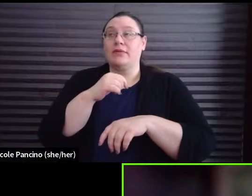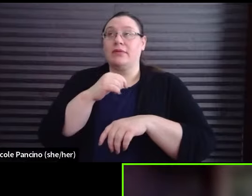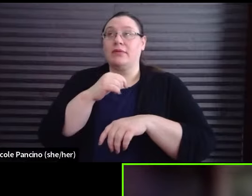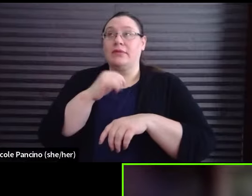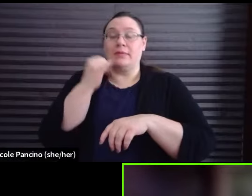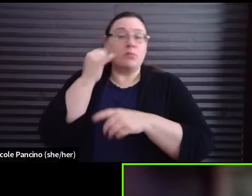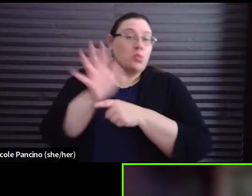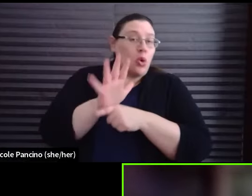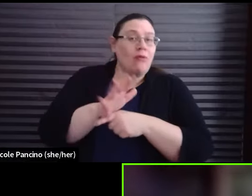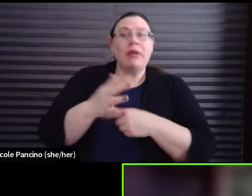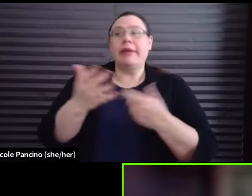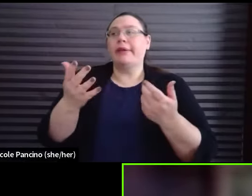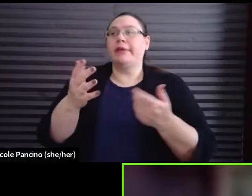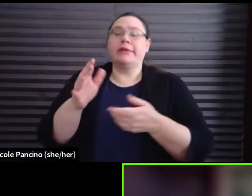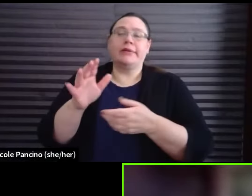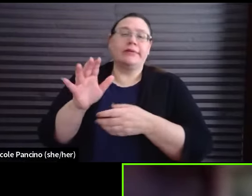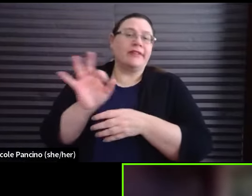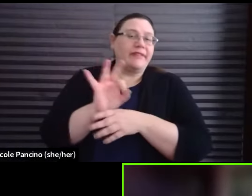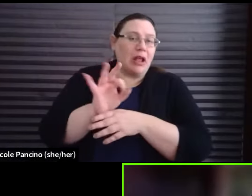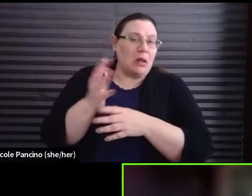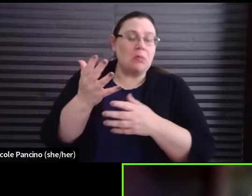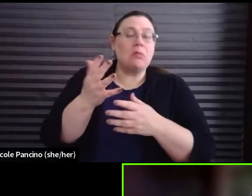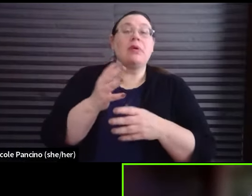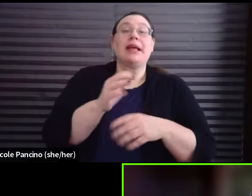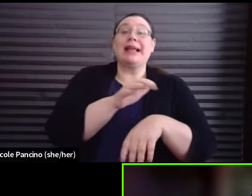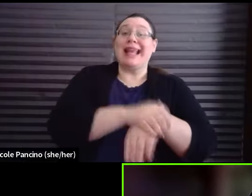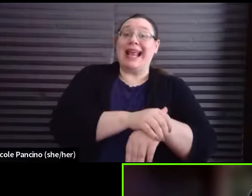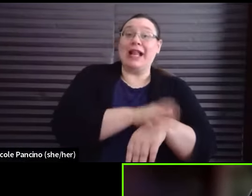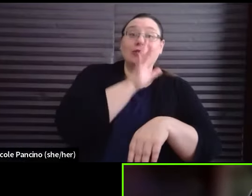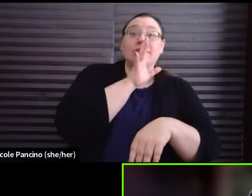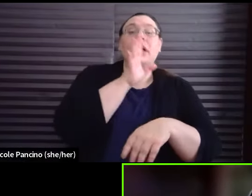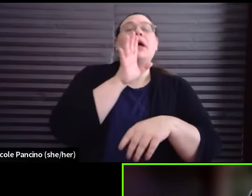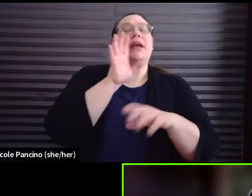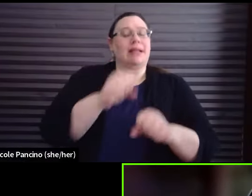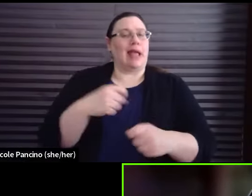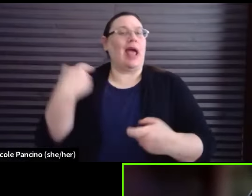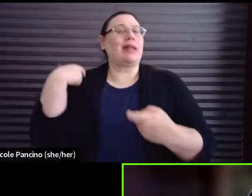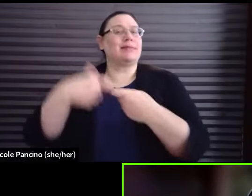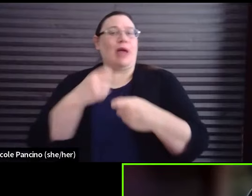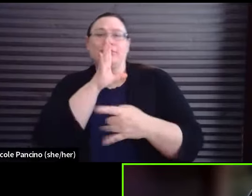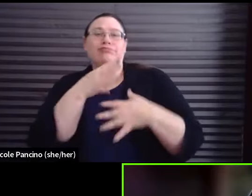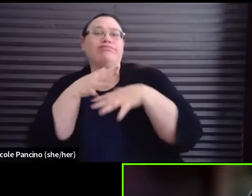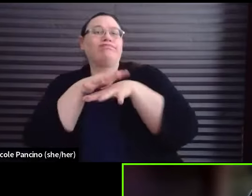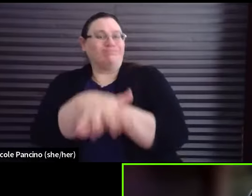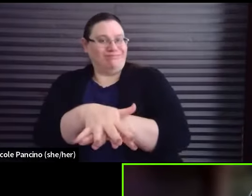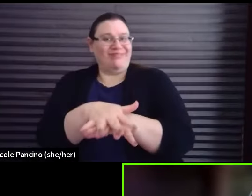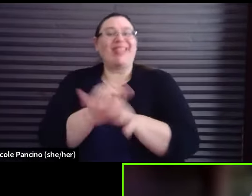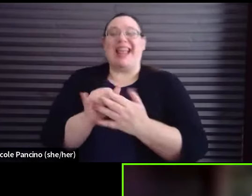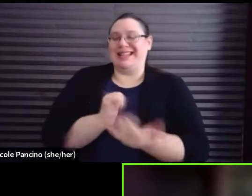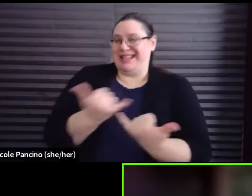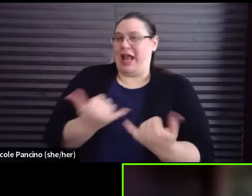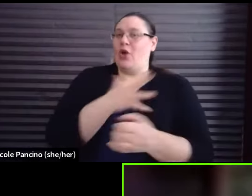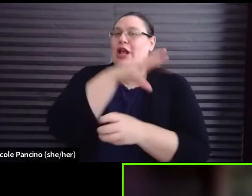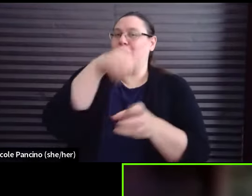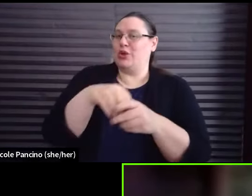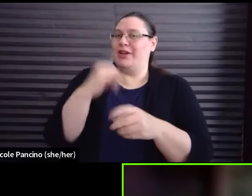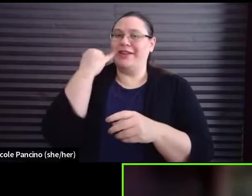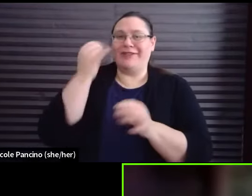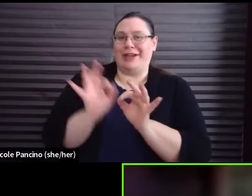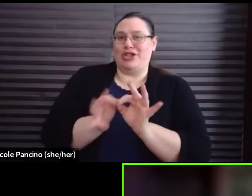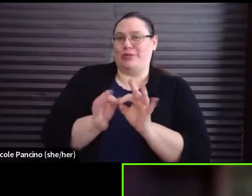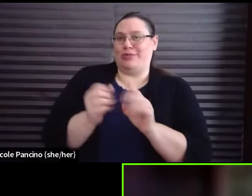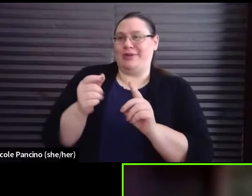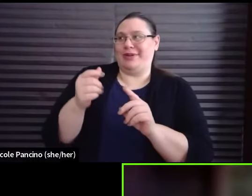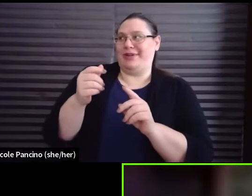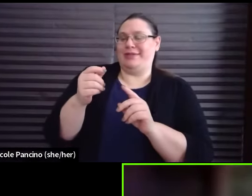movie, film, now it's covered if it's interpreted into Spanish. And we're really excited about